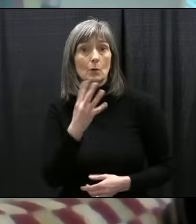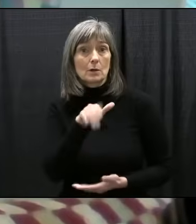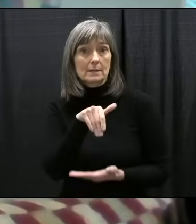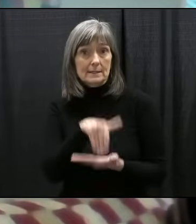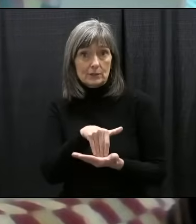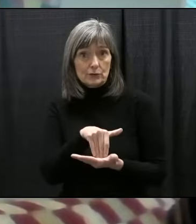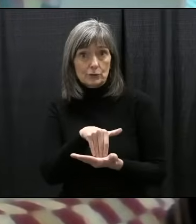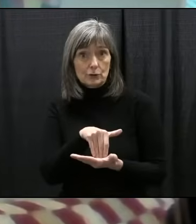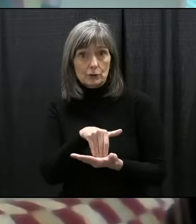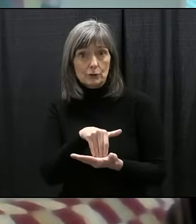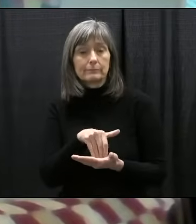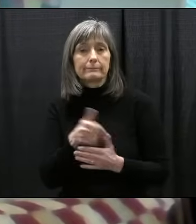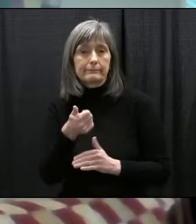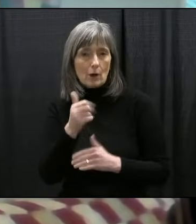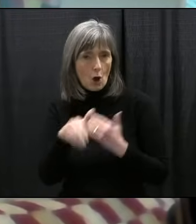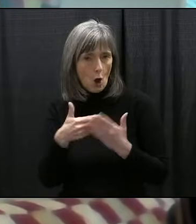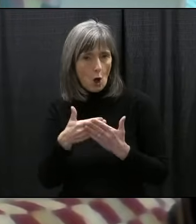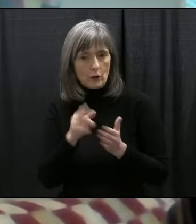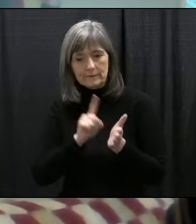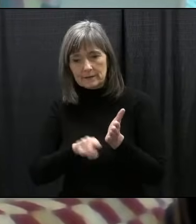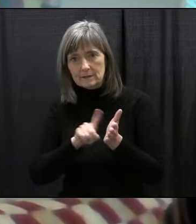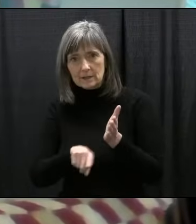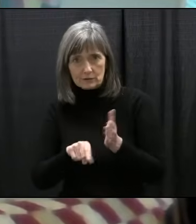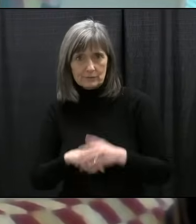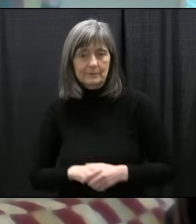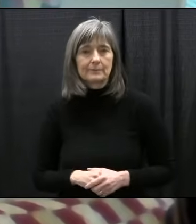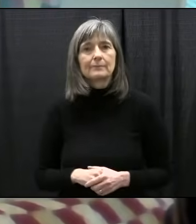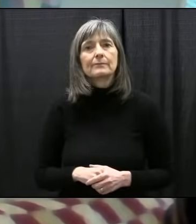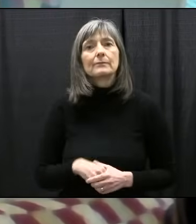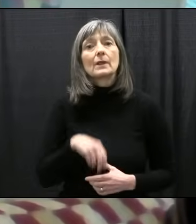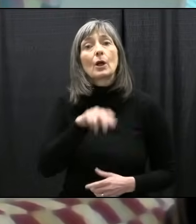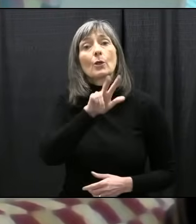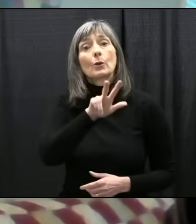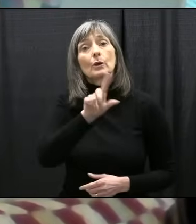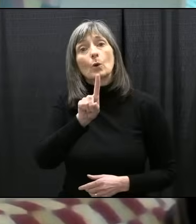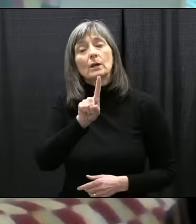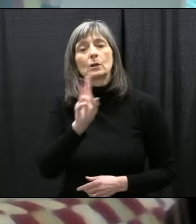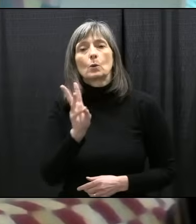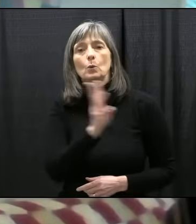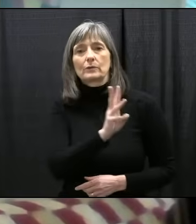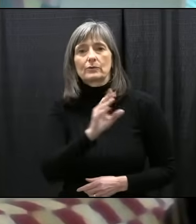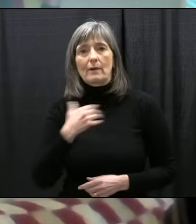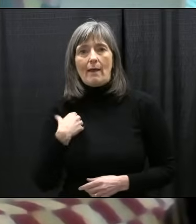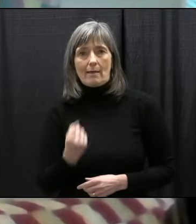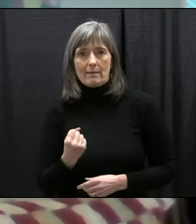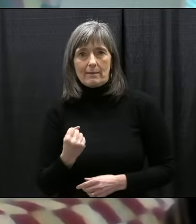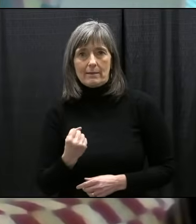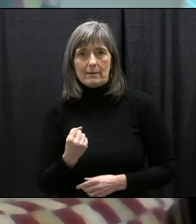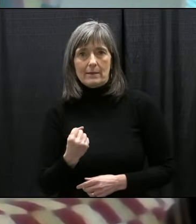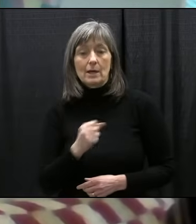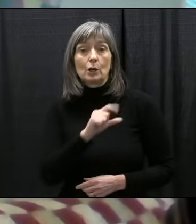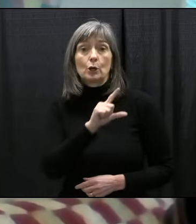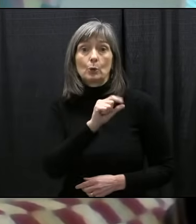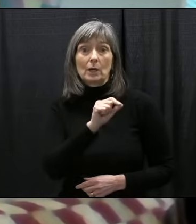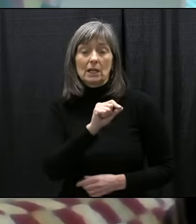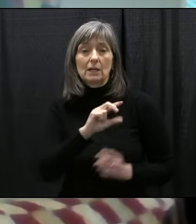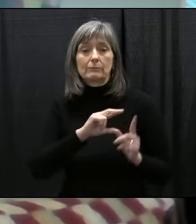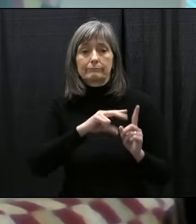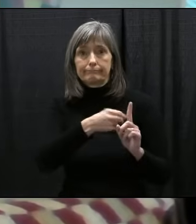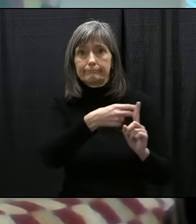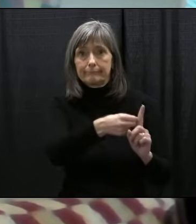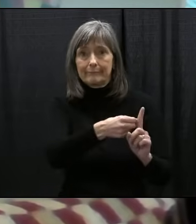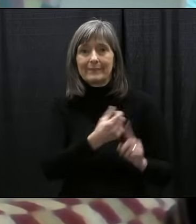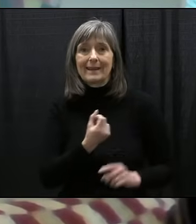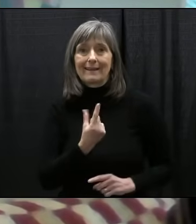Central Health, and all are under investigation at this time. 31 are in Western Health. 20 of these are contacts of cases,